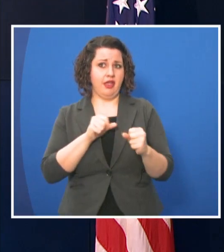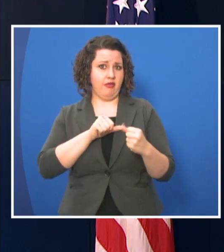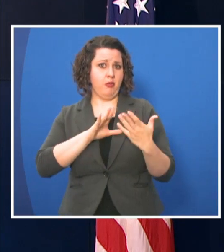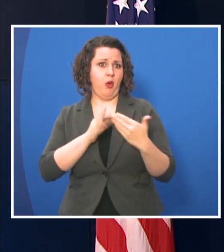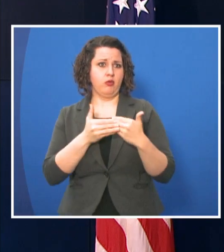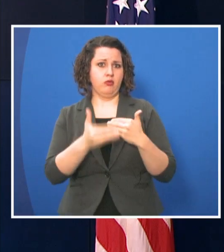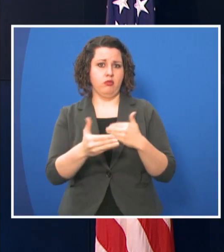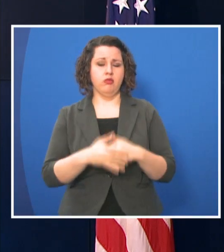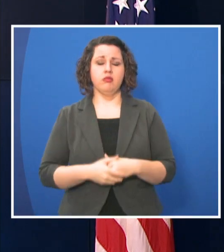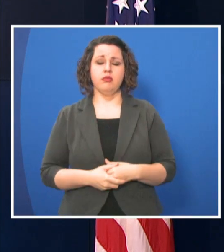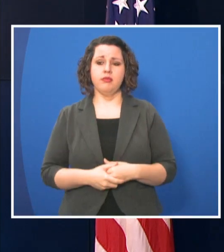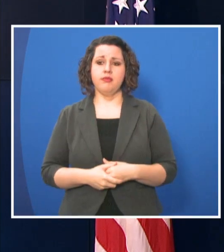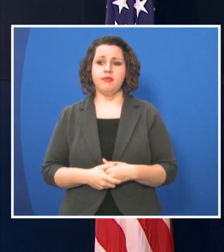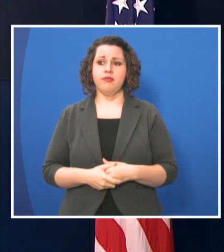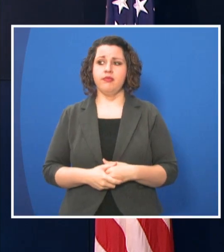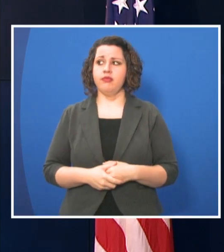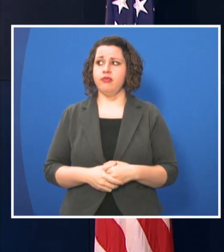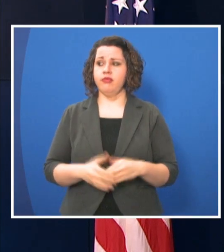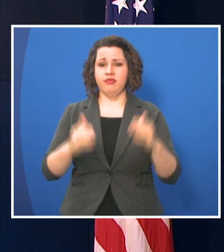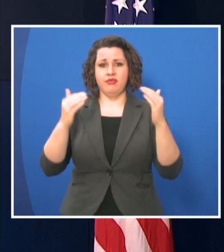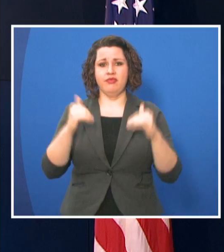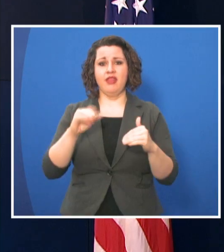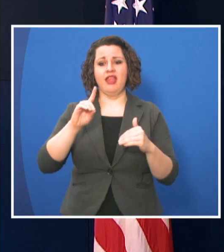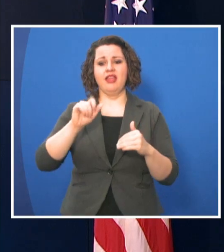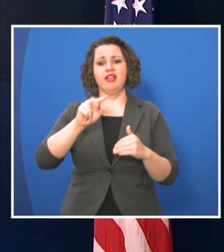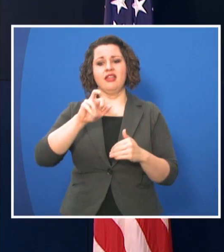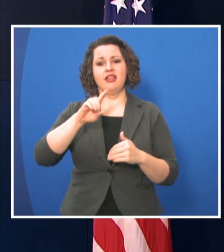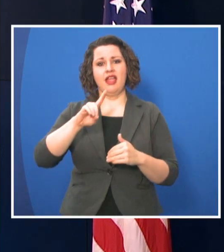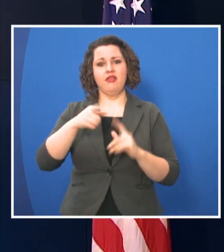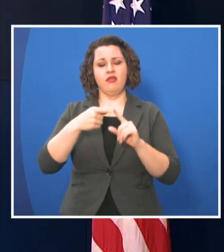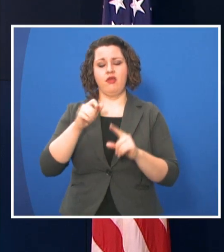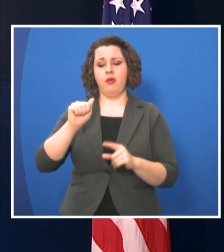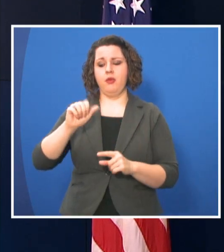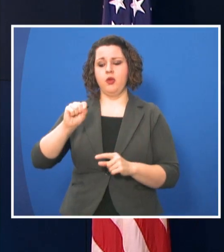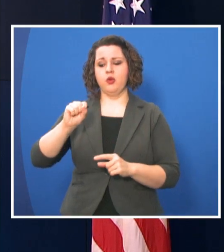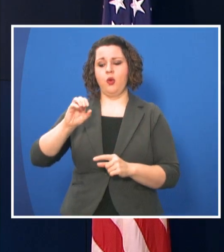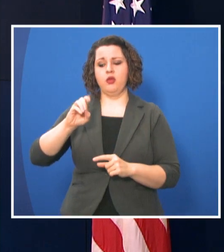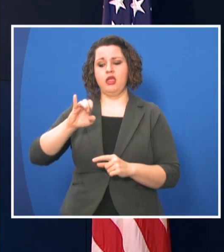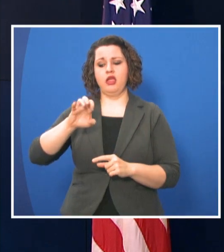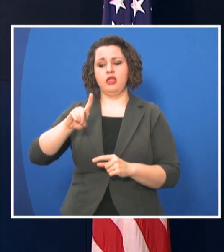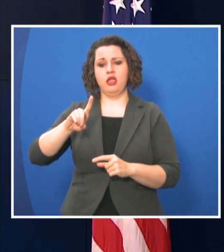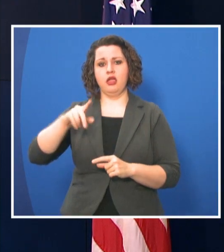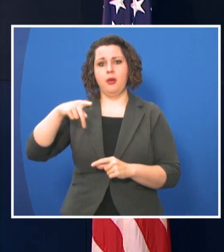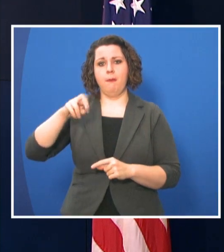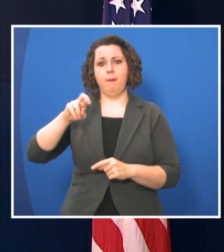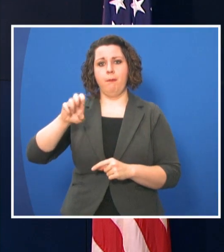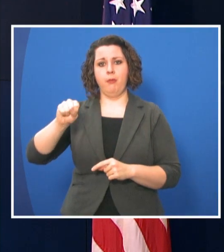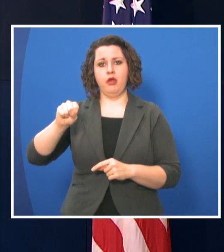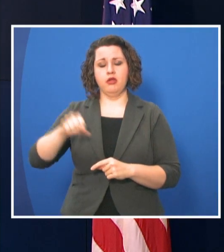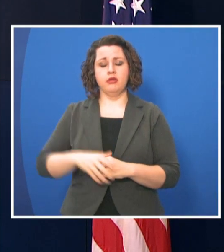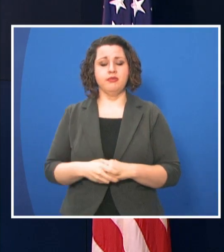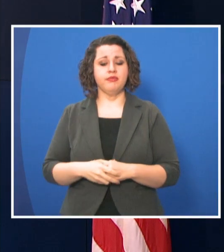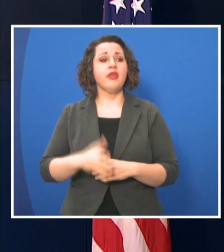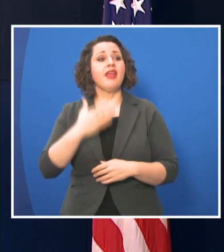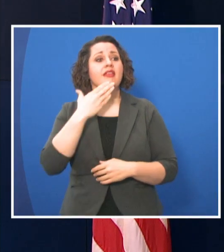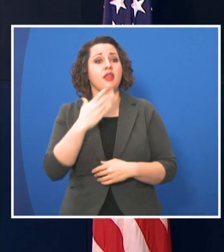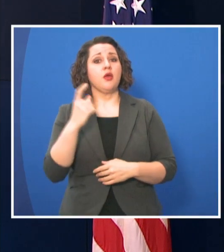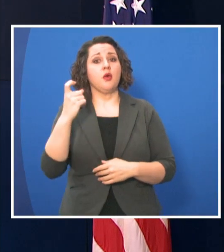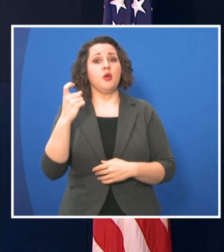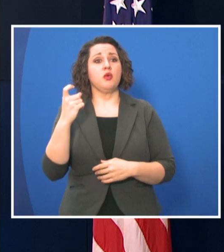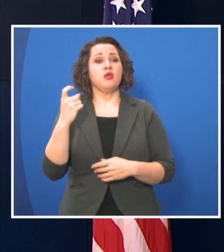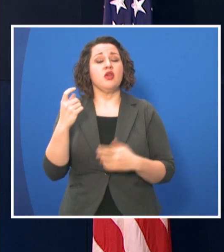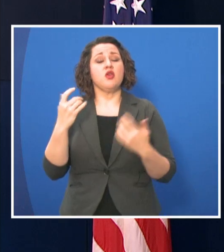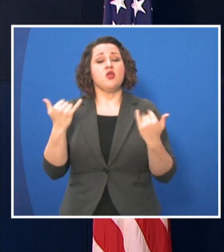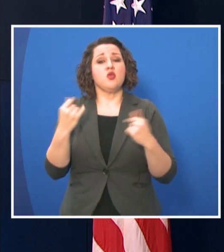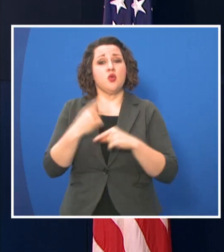forward. David Pitt, Associated Press. Yes, thank you. So, Governor, there's reporting out today that the Trump